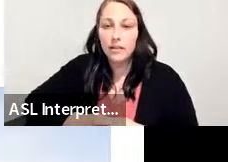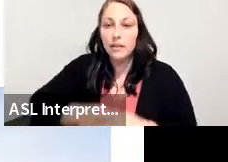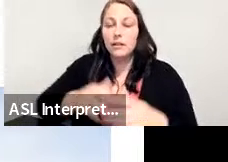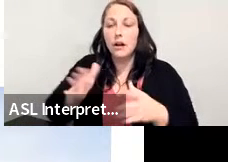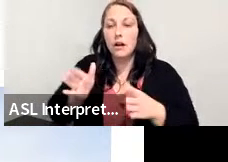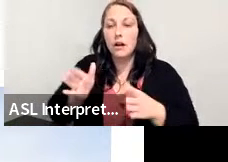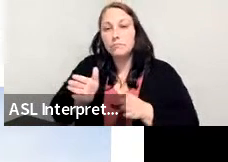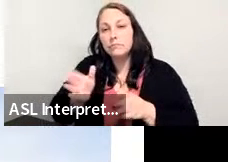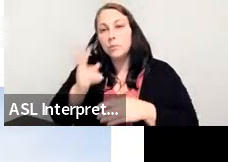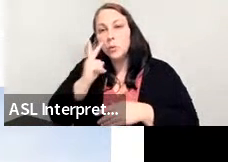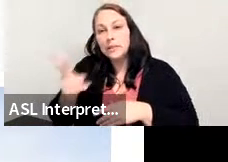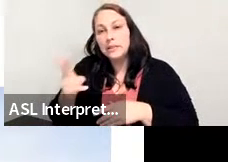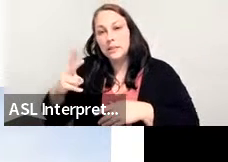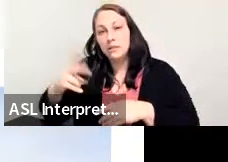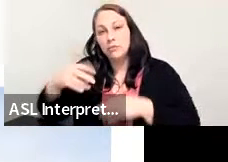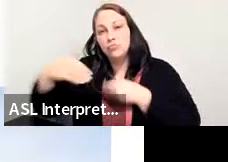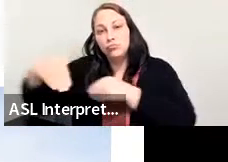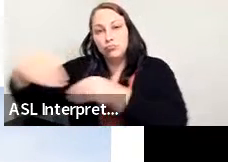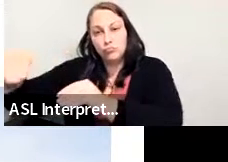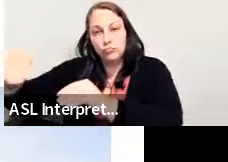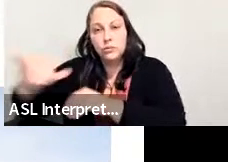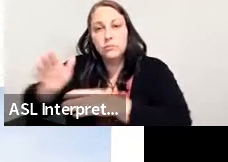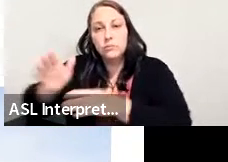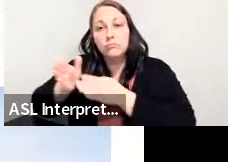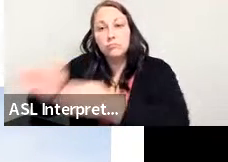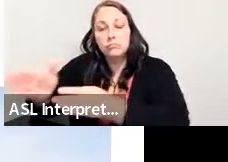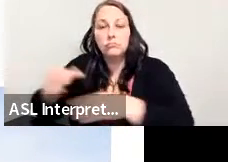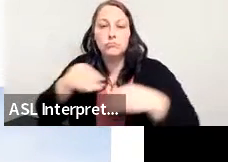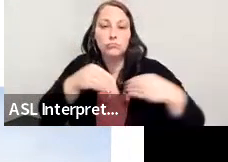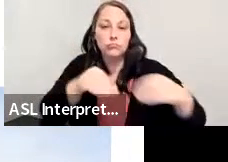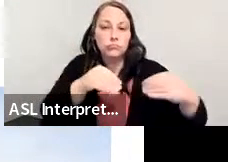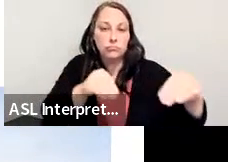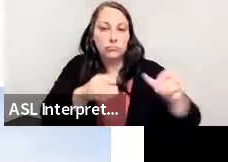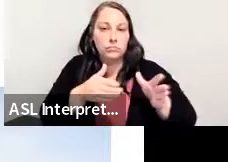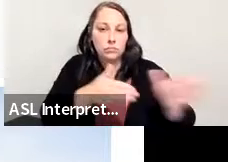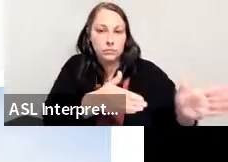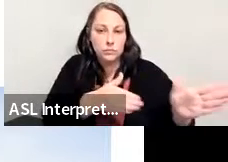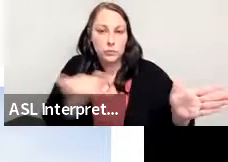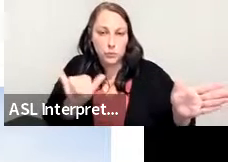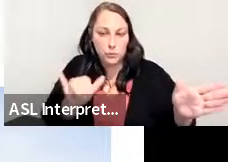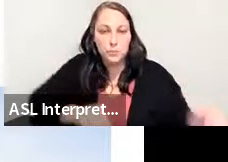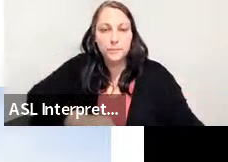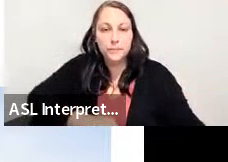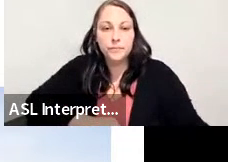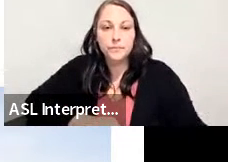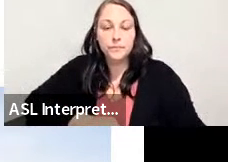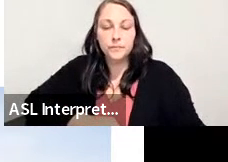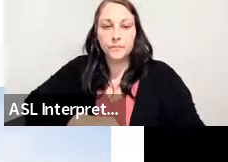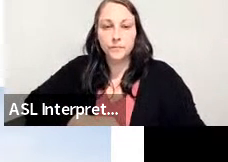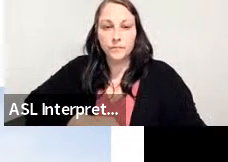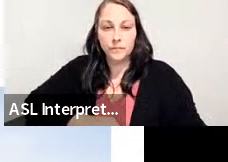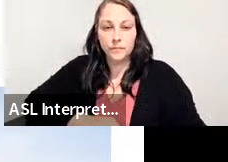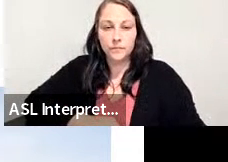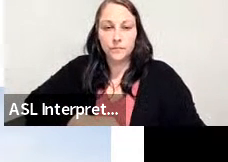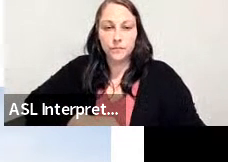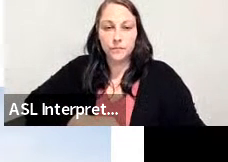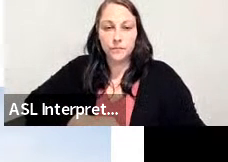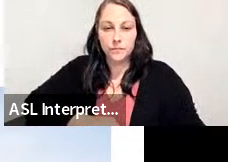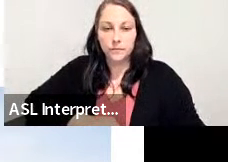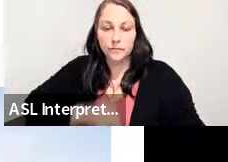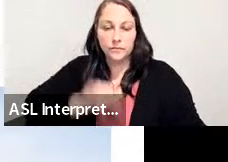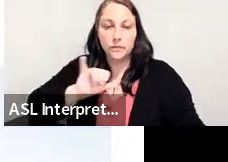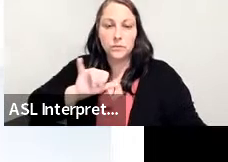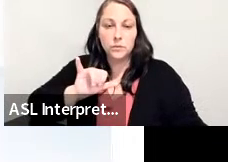Sort of close up of the retail bays and the canopies wrapping into the entry plaza.